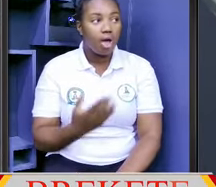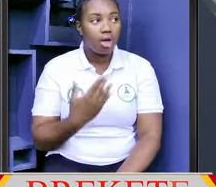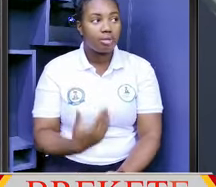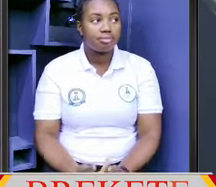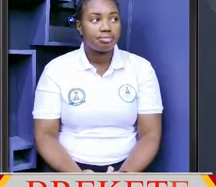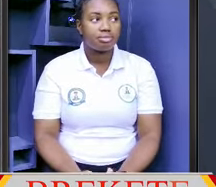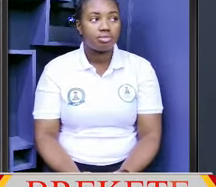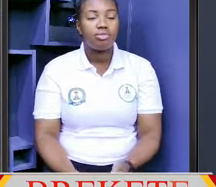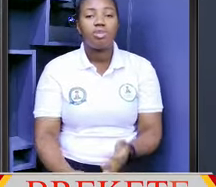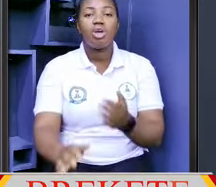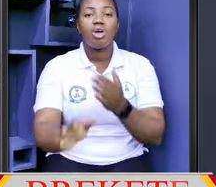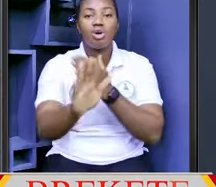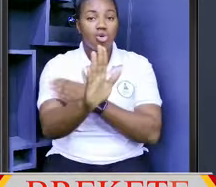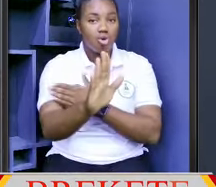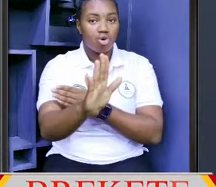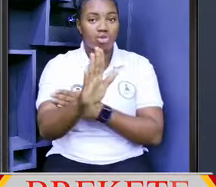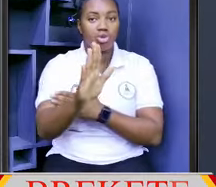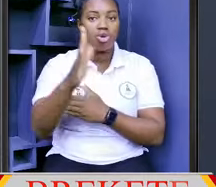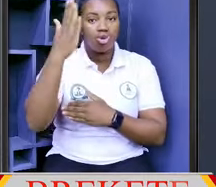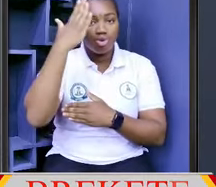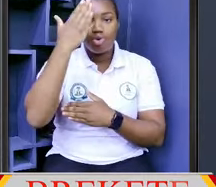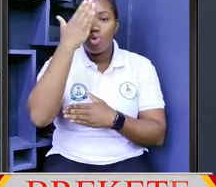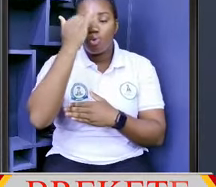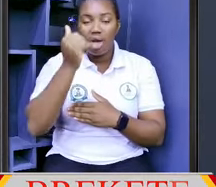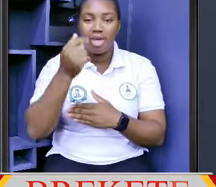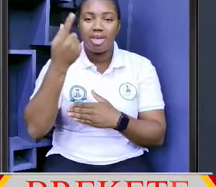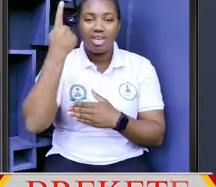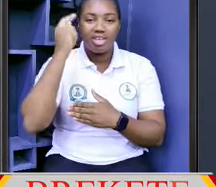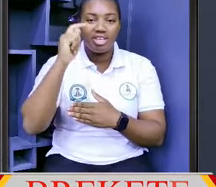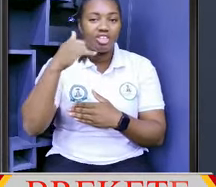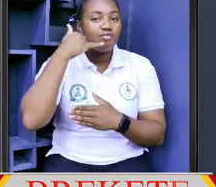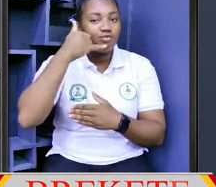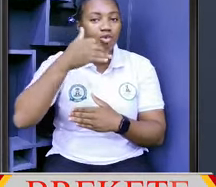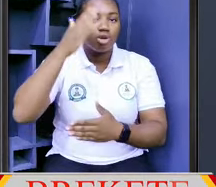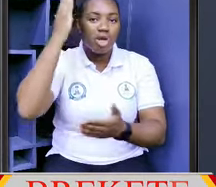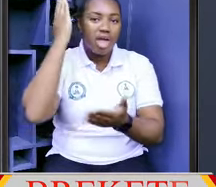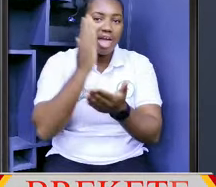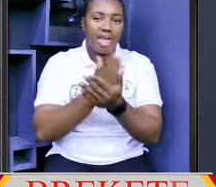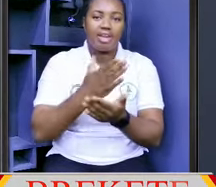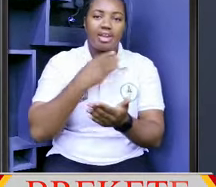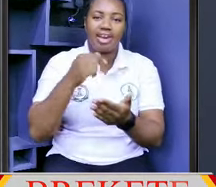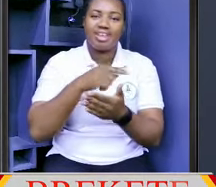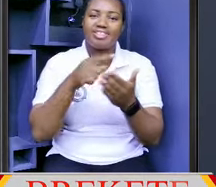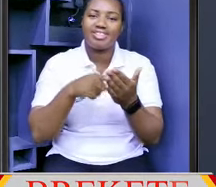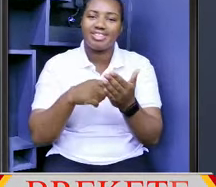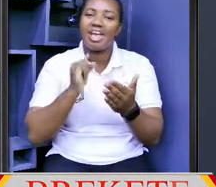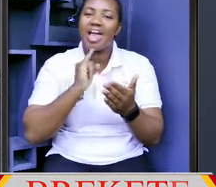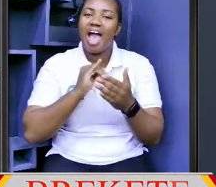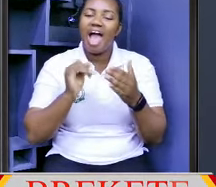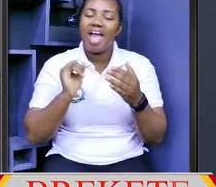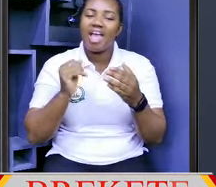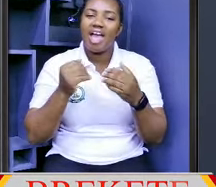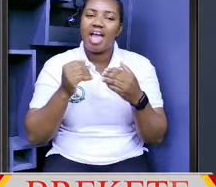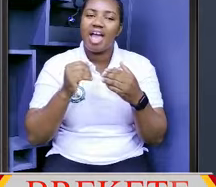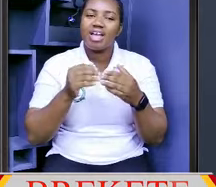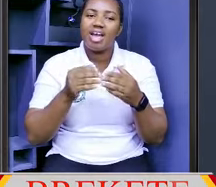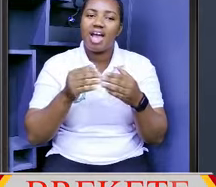God sabi why the thing caught like this. I don't they ask question where I no suppose ask.